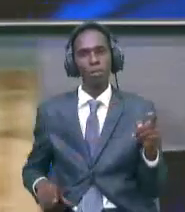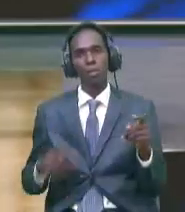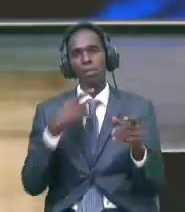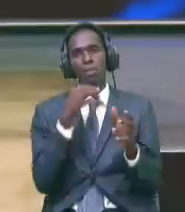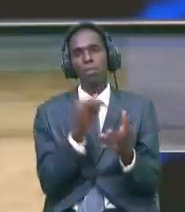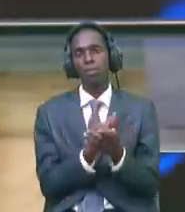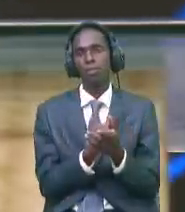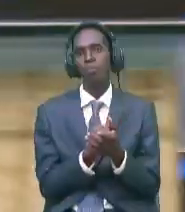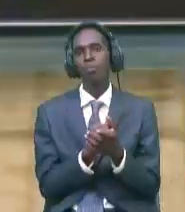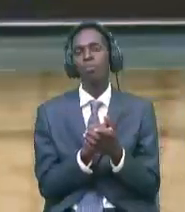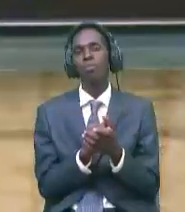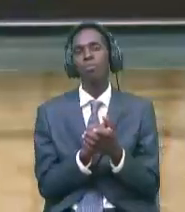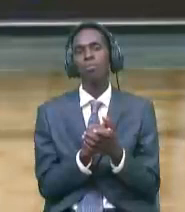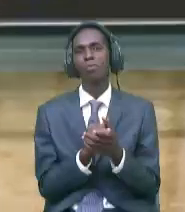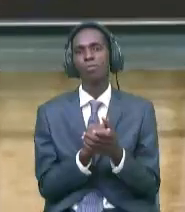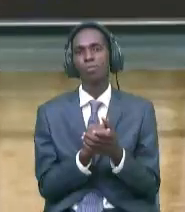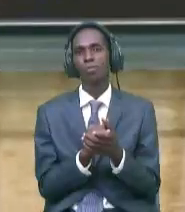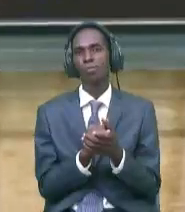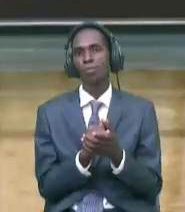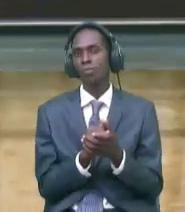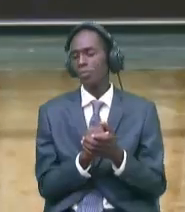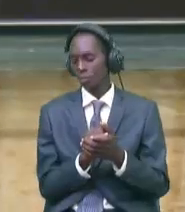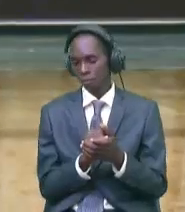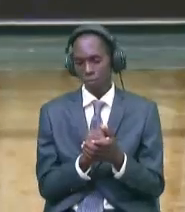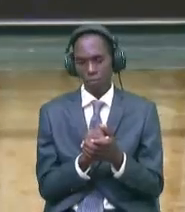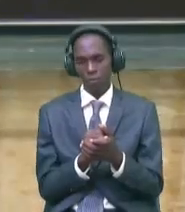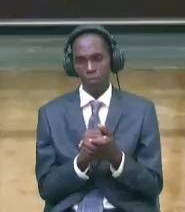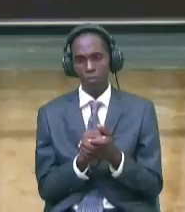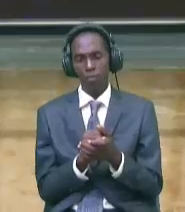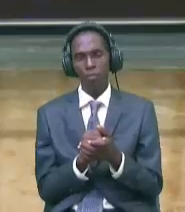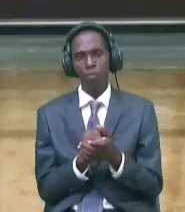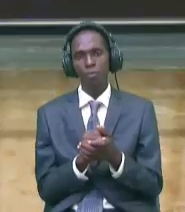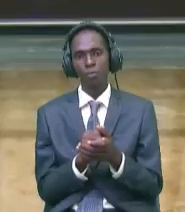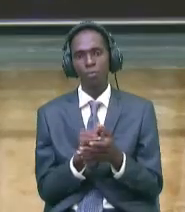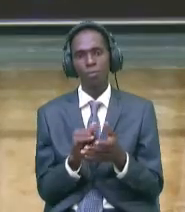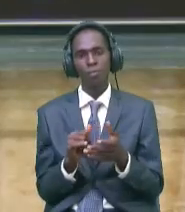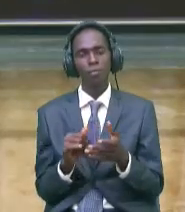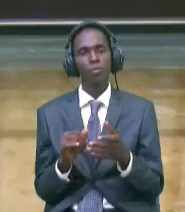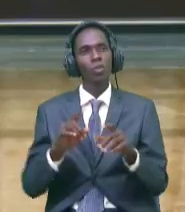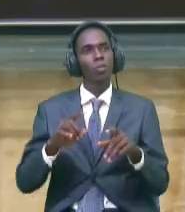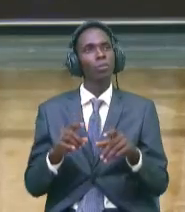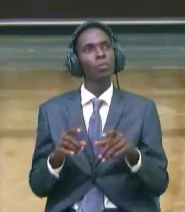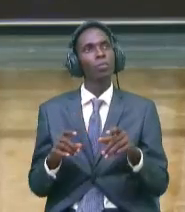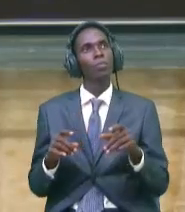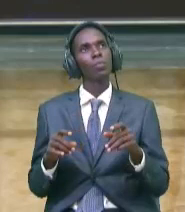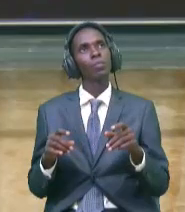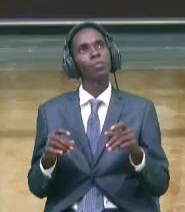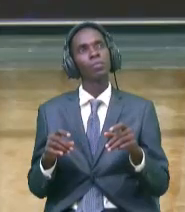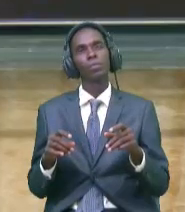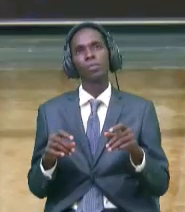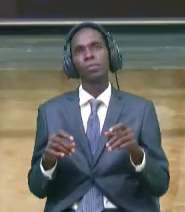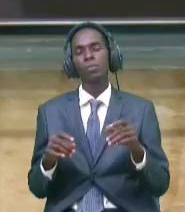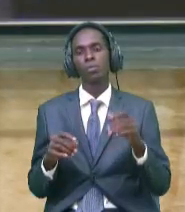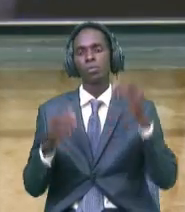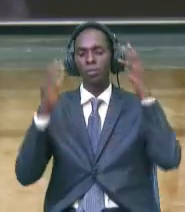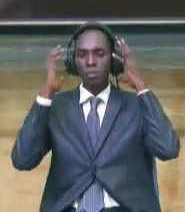that is walking and living and acting and behaving at all times worthy of the of pleasing unto